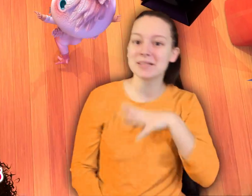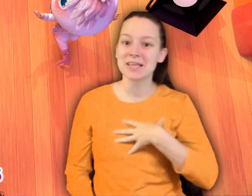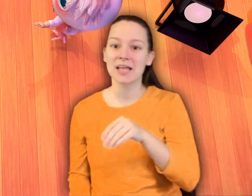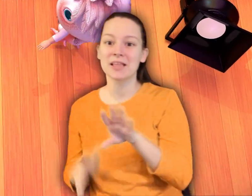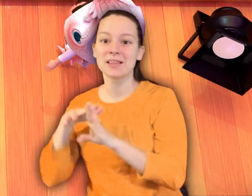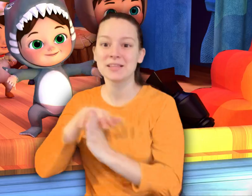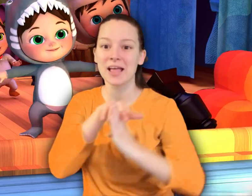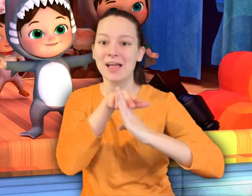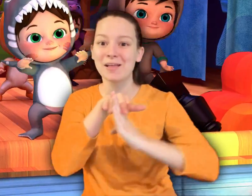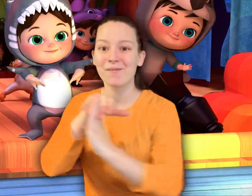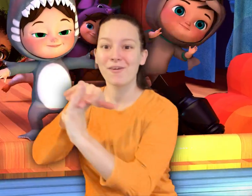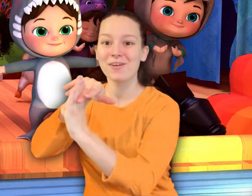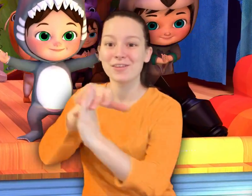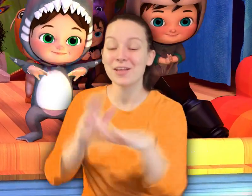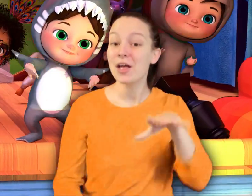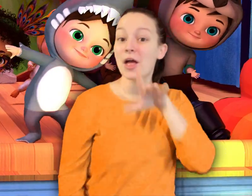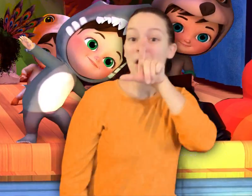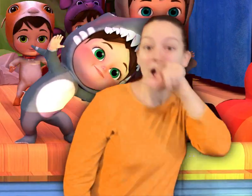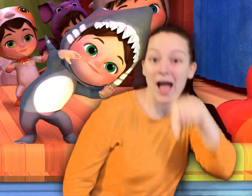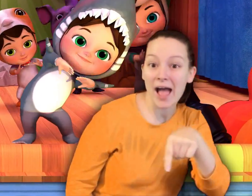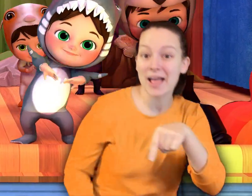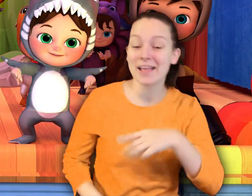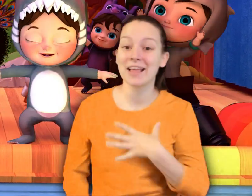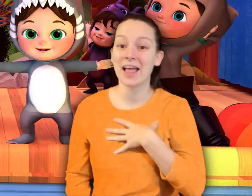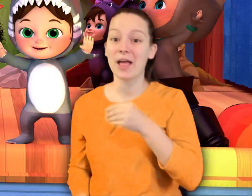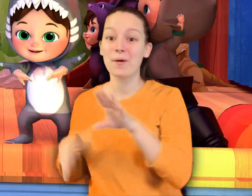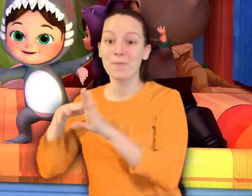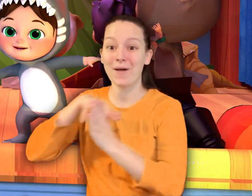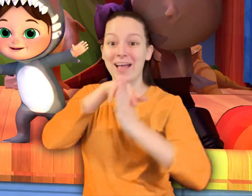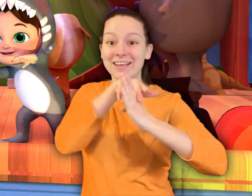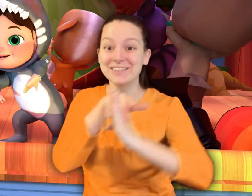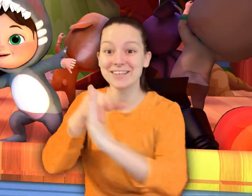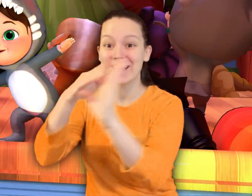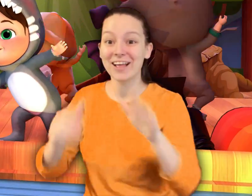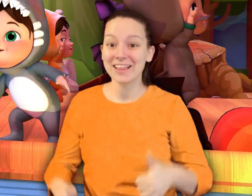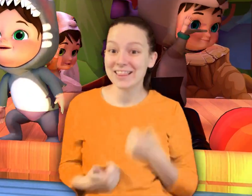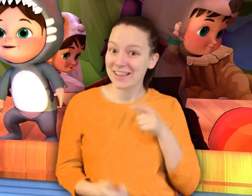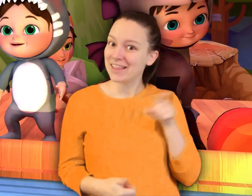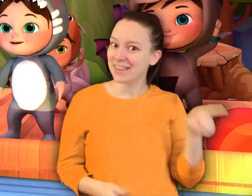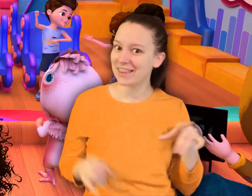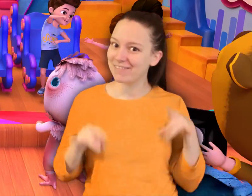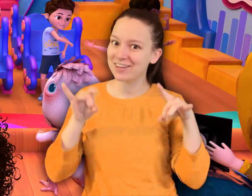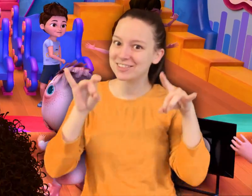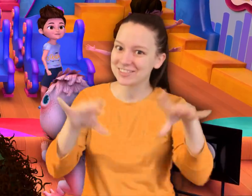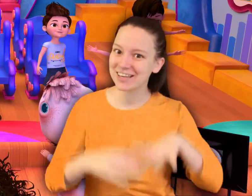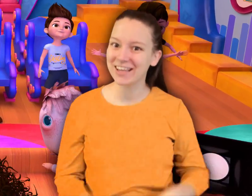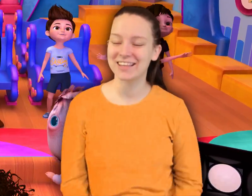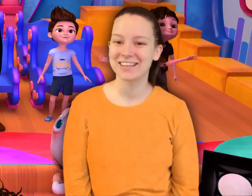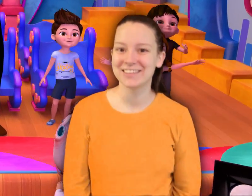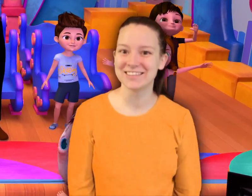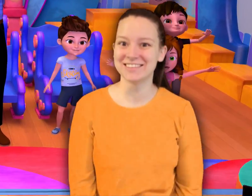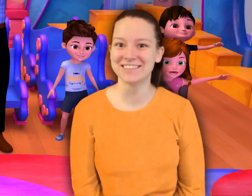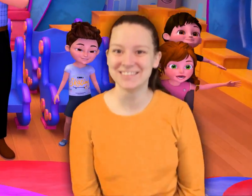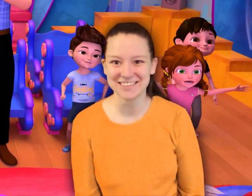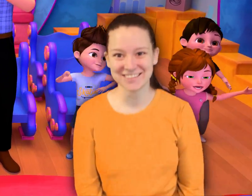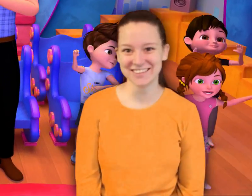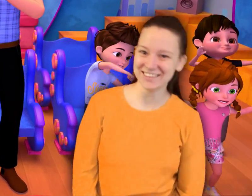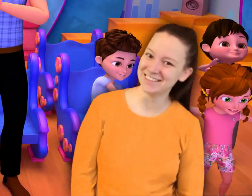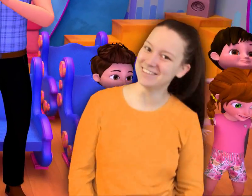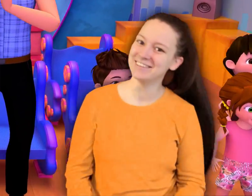white sharks Ibis and white charts IIs and white charts live in Australia